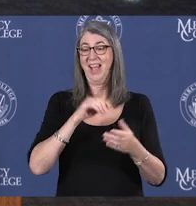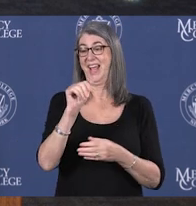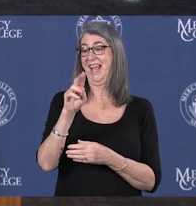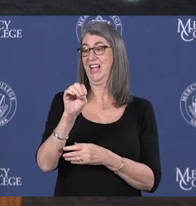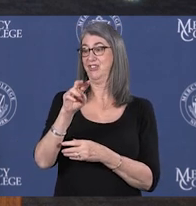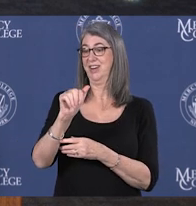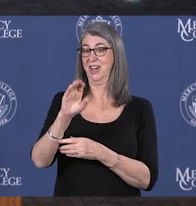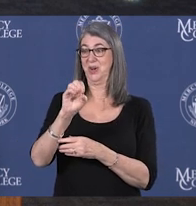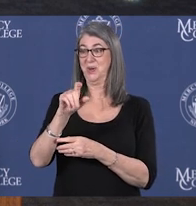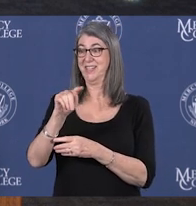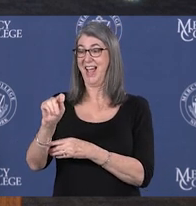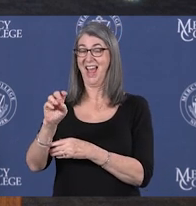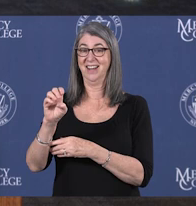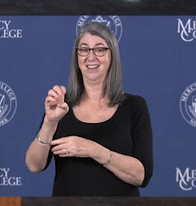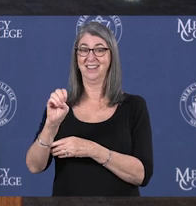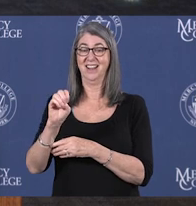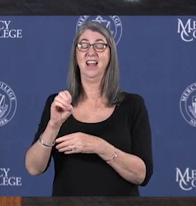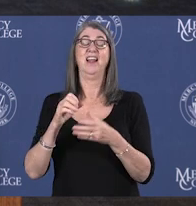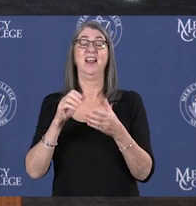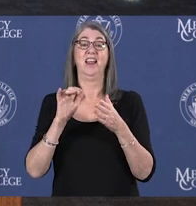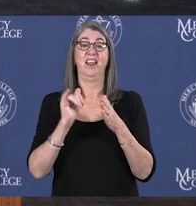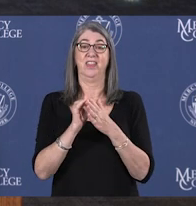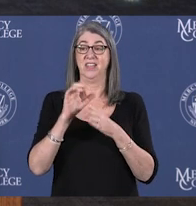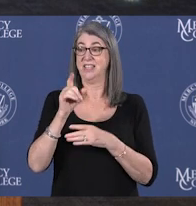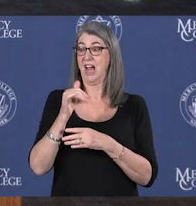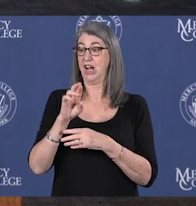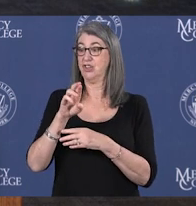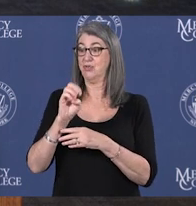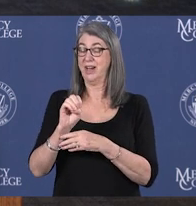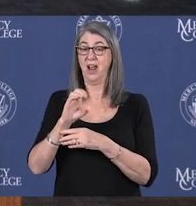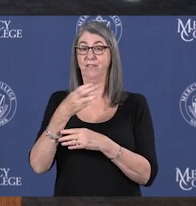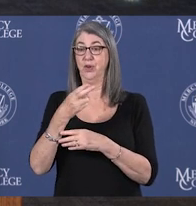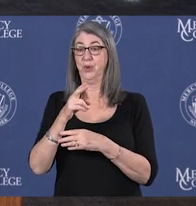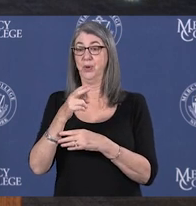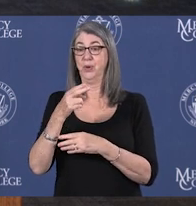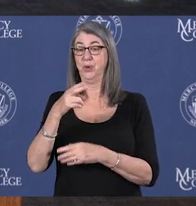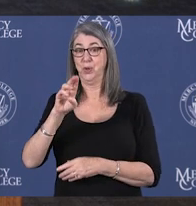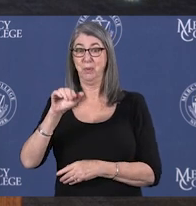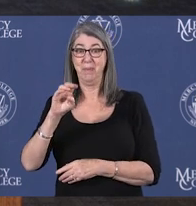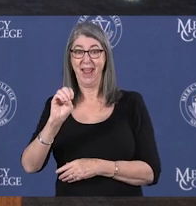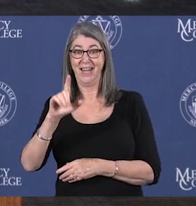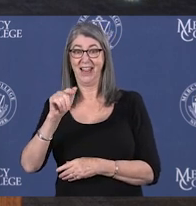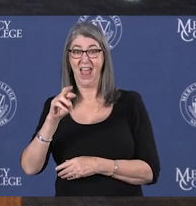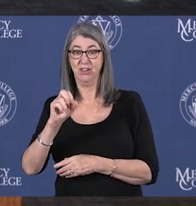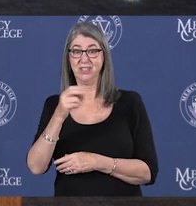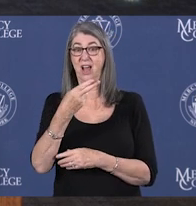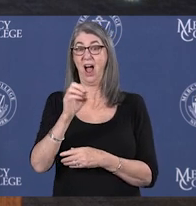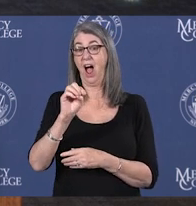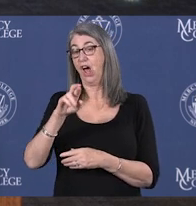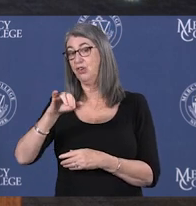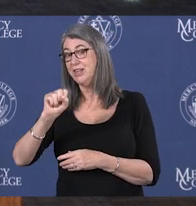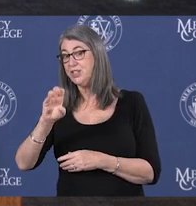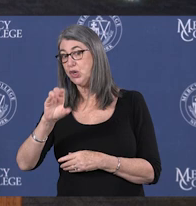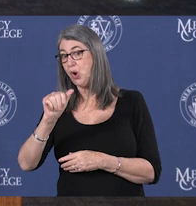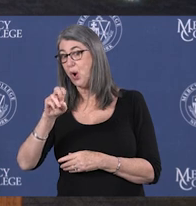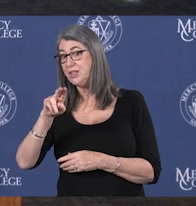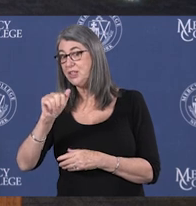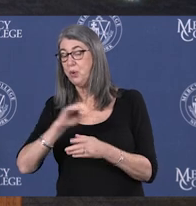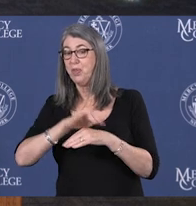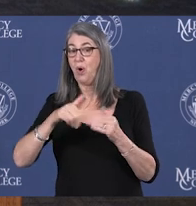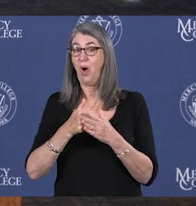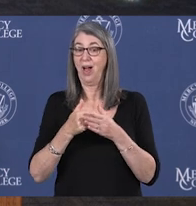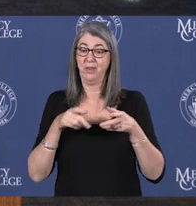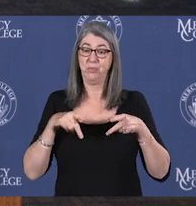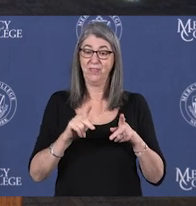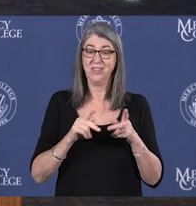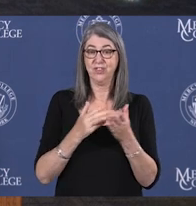confer upon you, Andrea Caudet, the degree of Doctor of Humane Letters, honoris causa, with all rights and